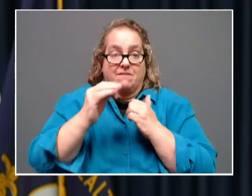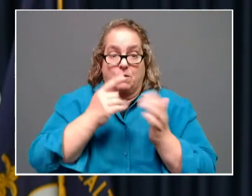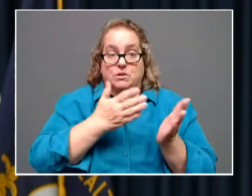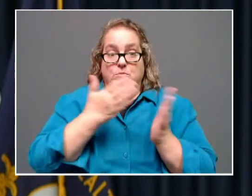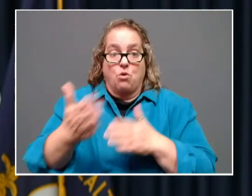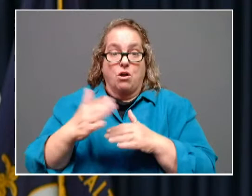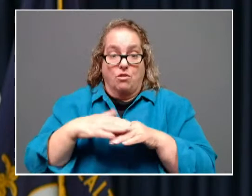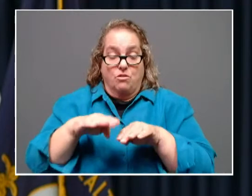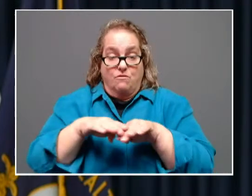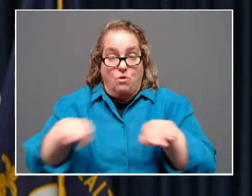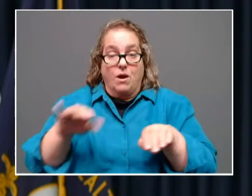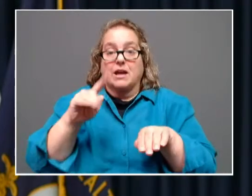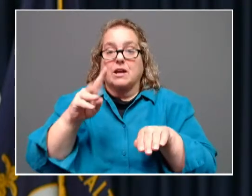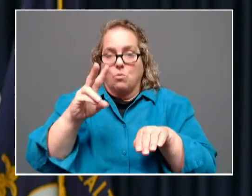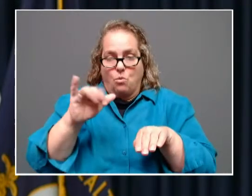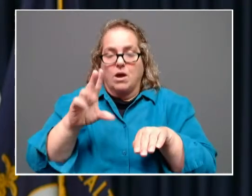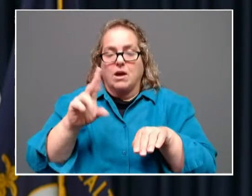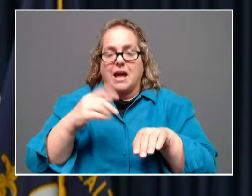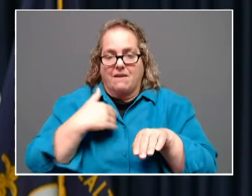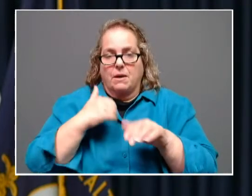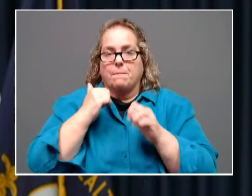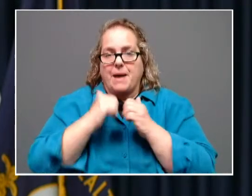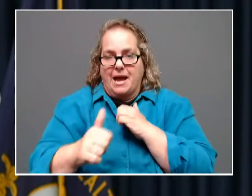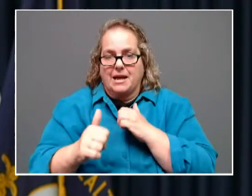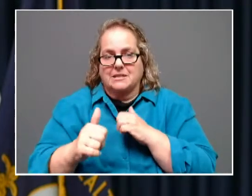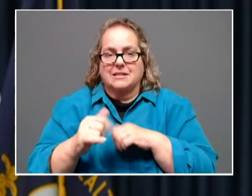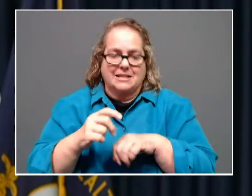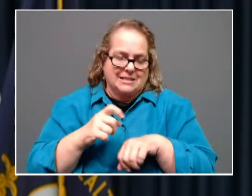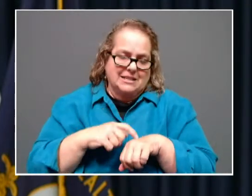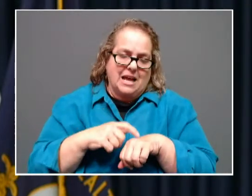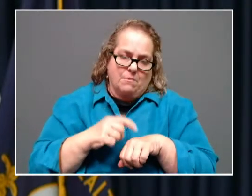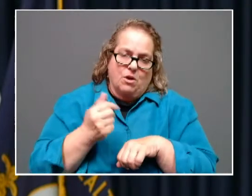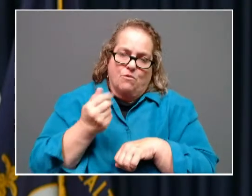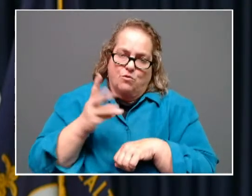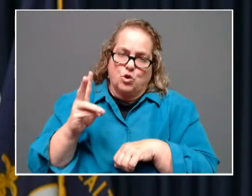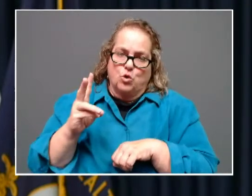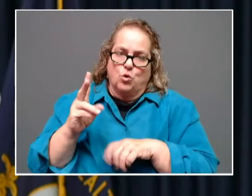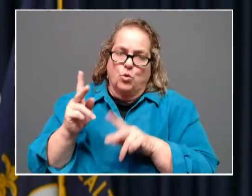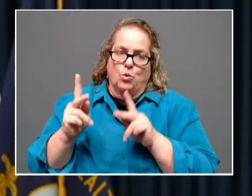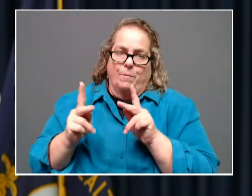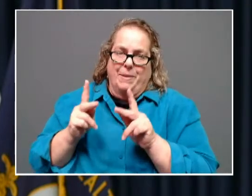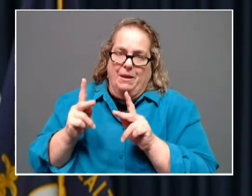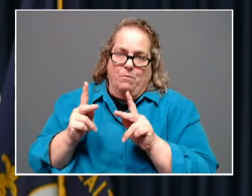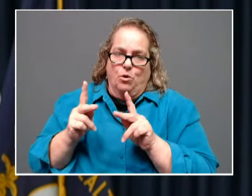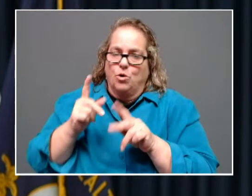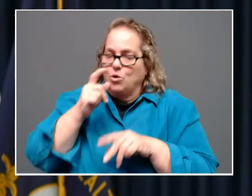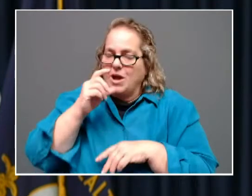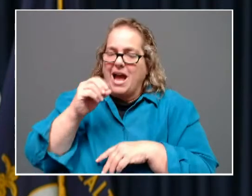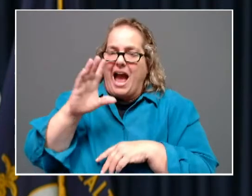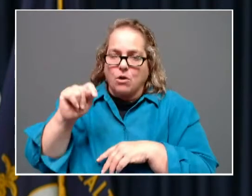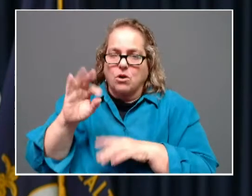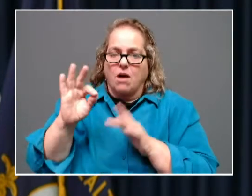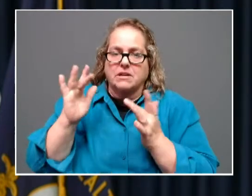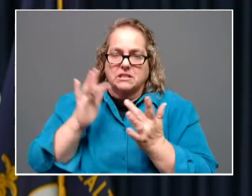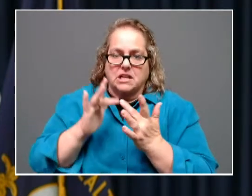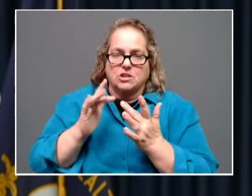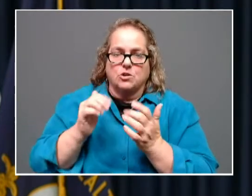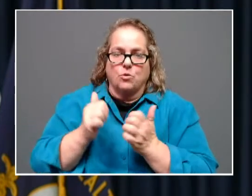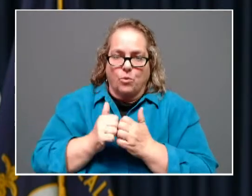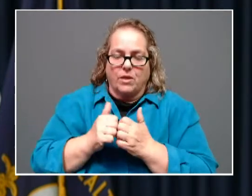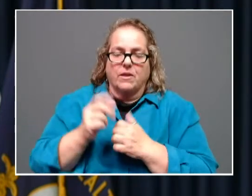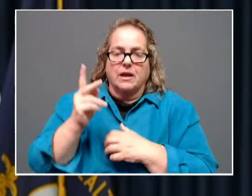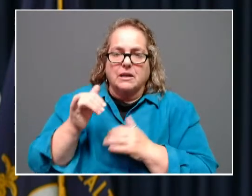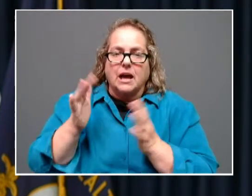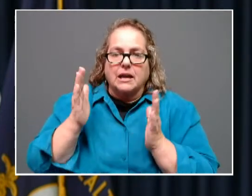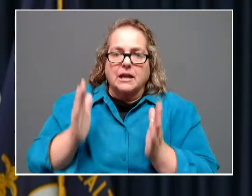You know, it's time that a couple of individuals that are out of touch with the vast majority of Kentuckians on this